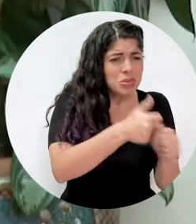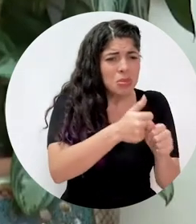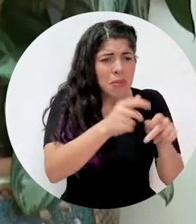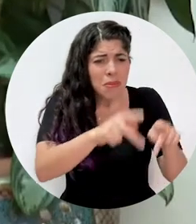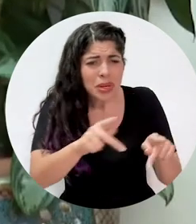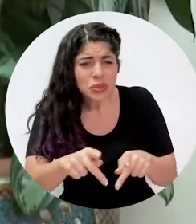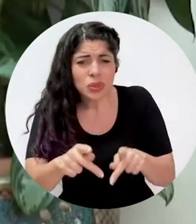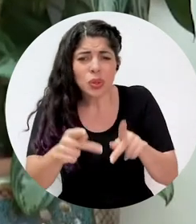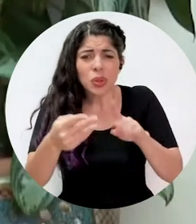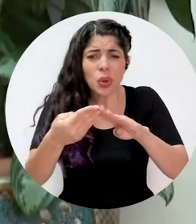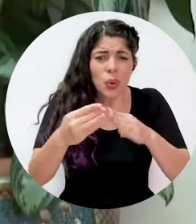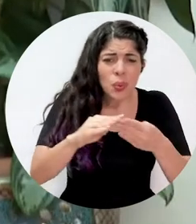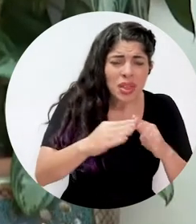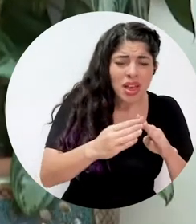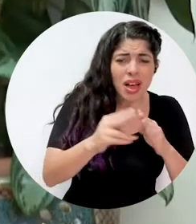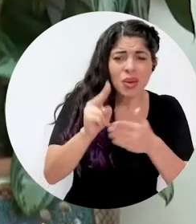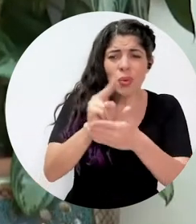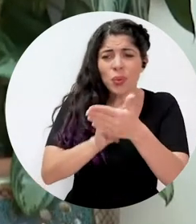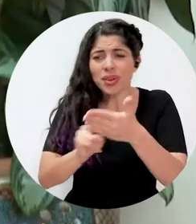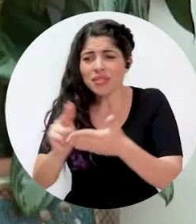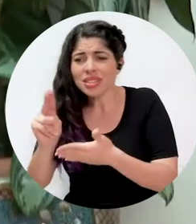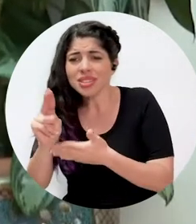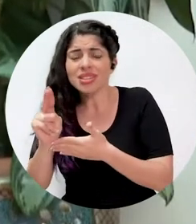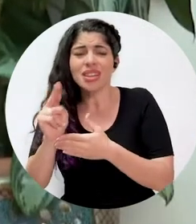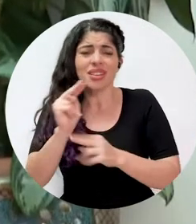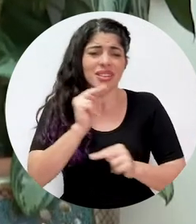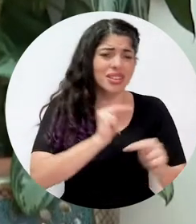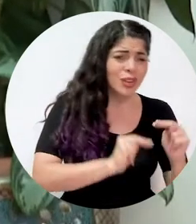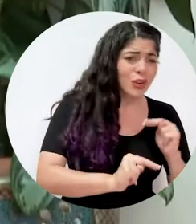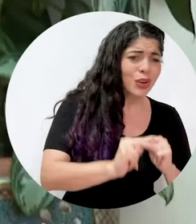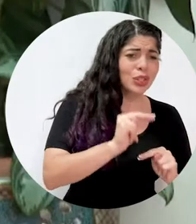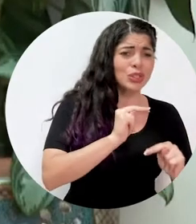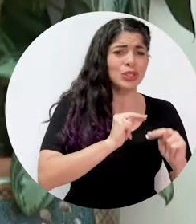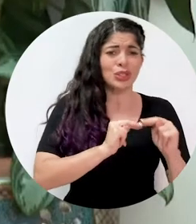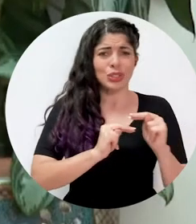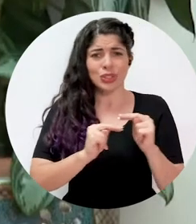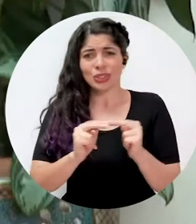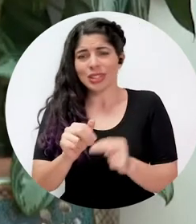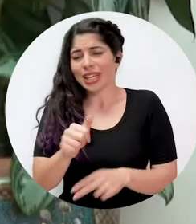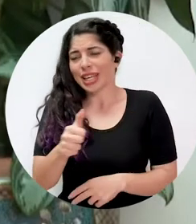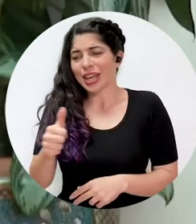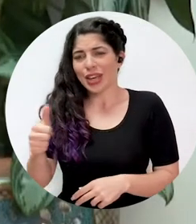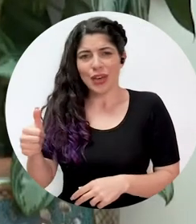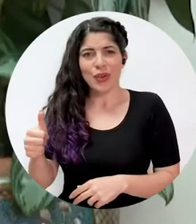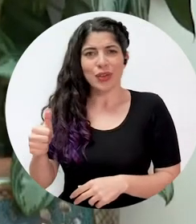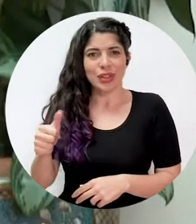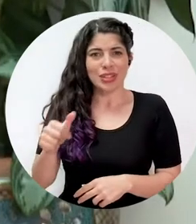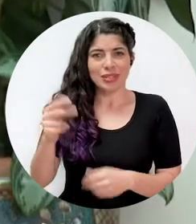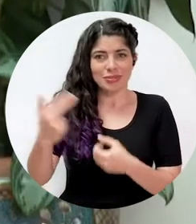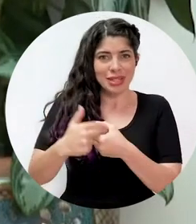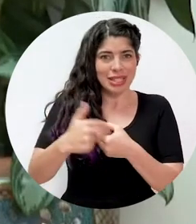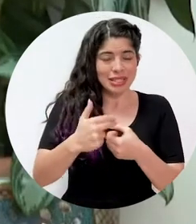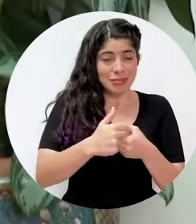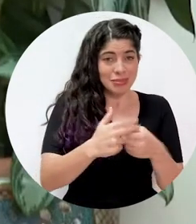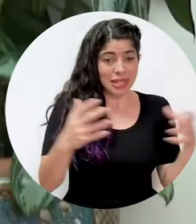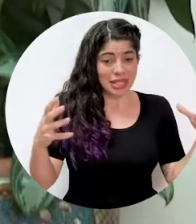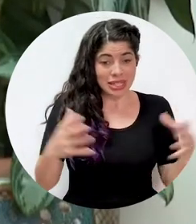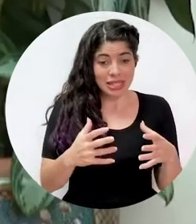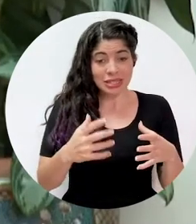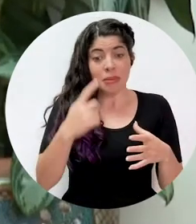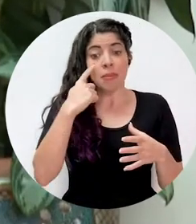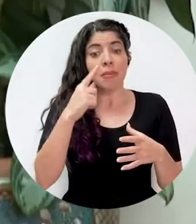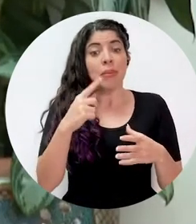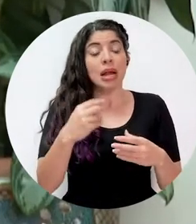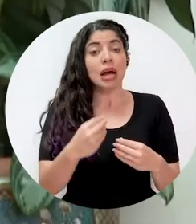citizens, communities, universities, businesses, and among other actors to provide